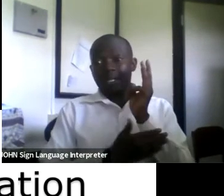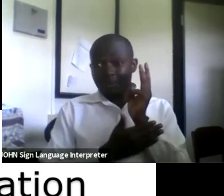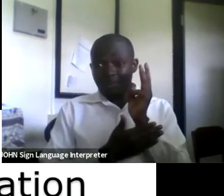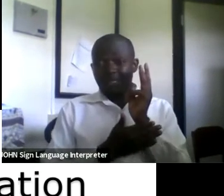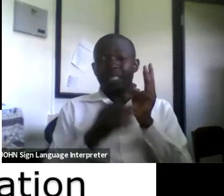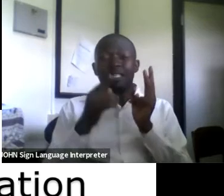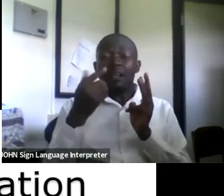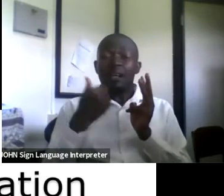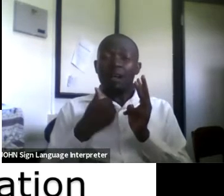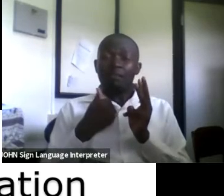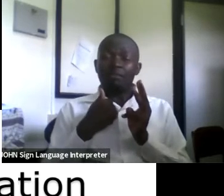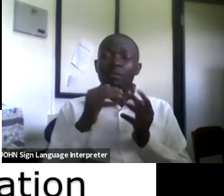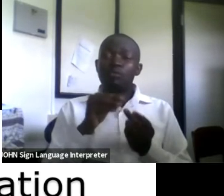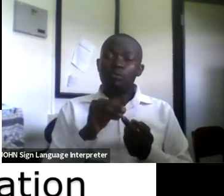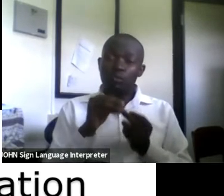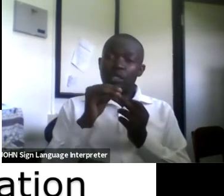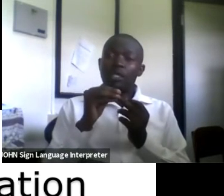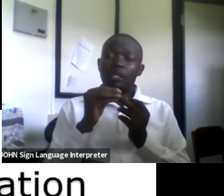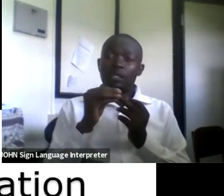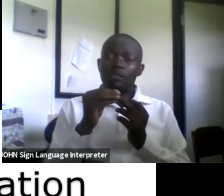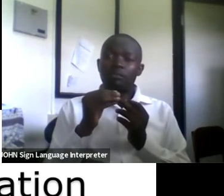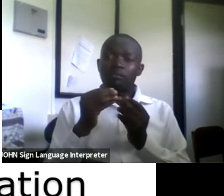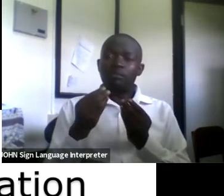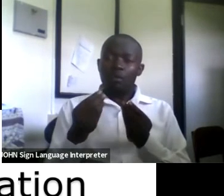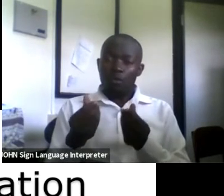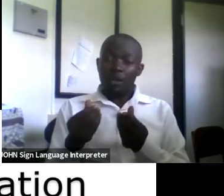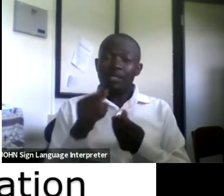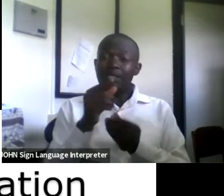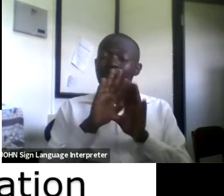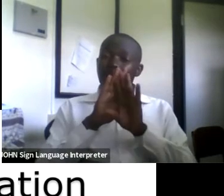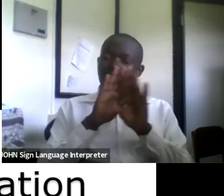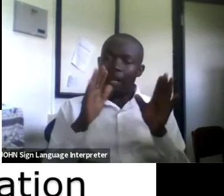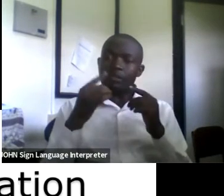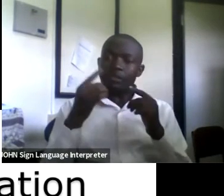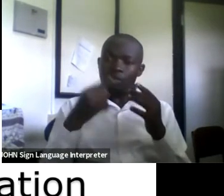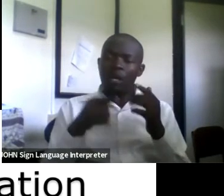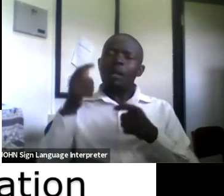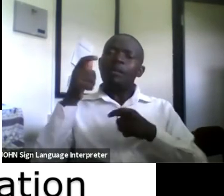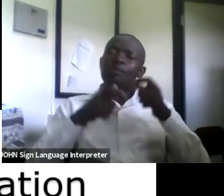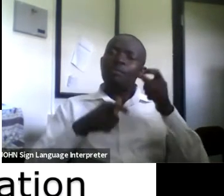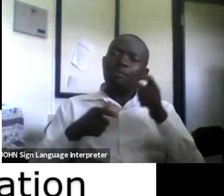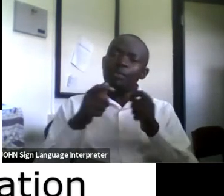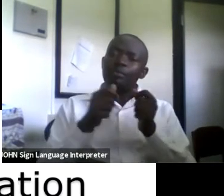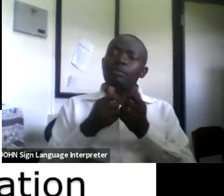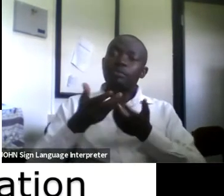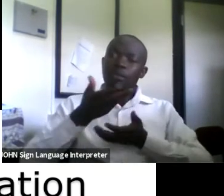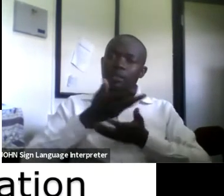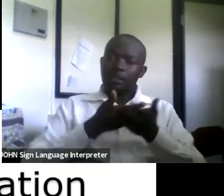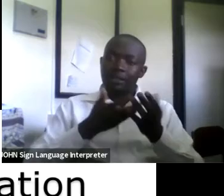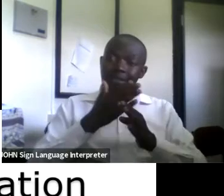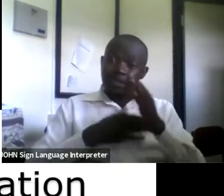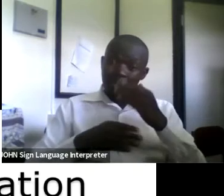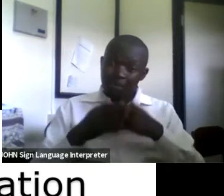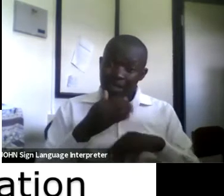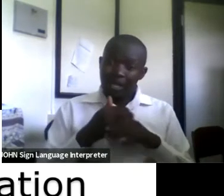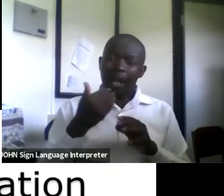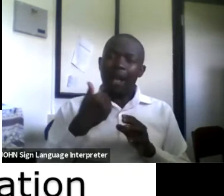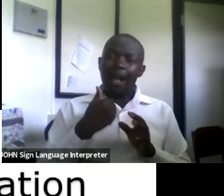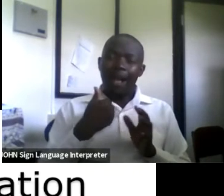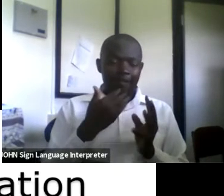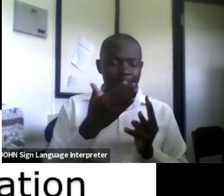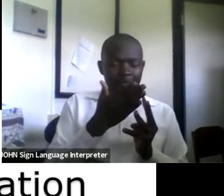inequality gap, it very, very clearly says people with disabilities, if you look at the inequality gap between people